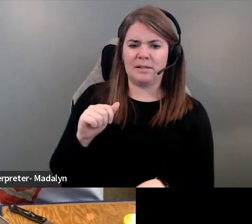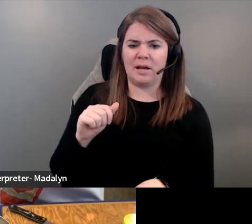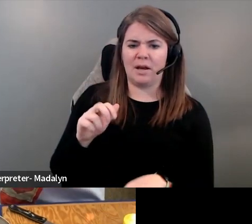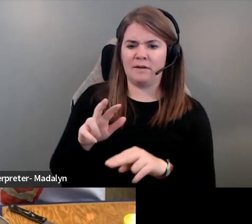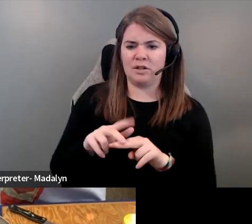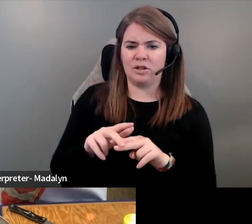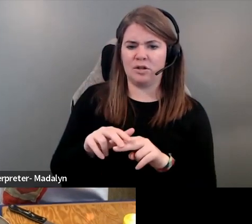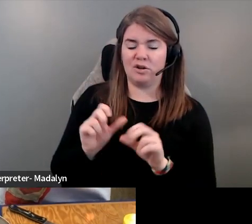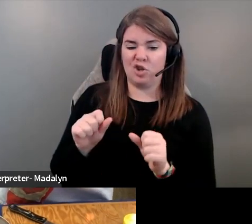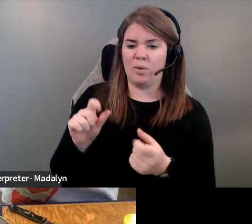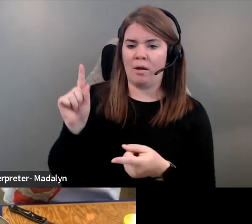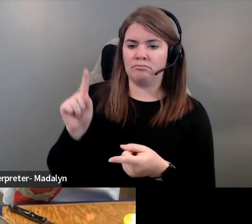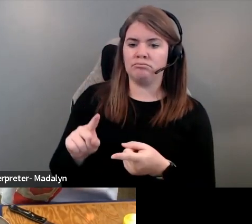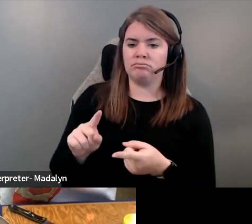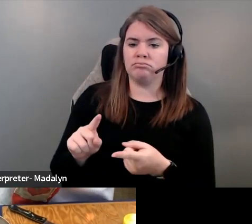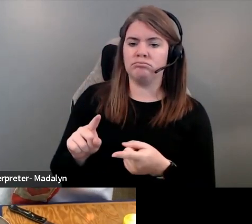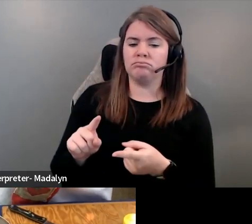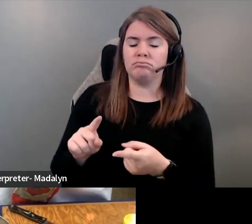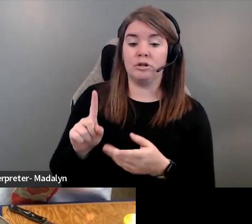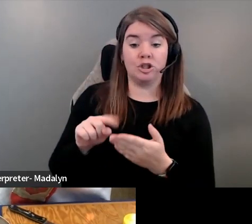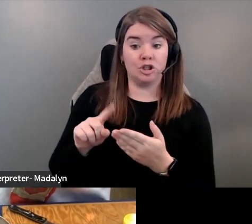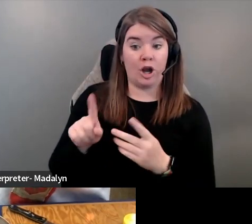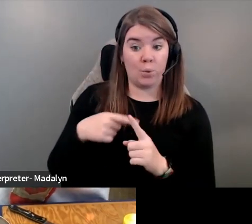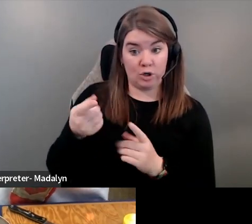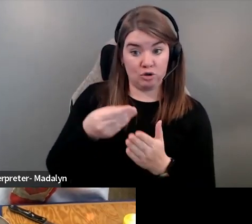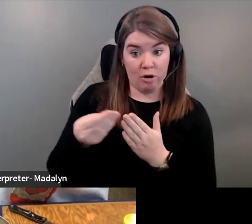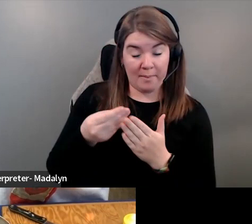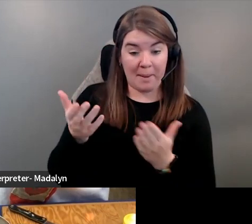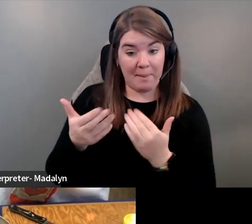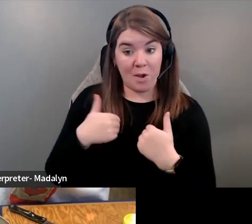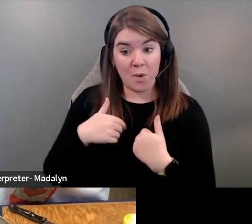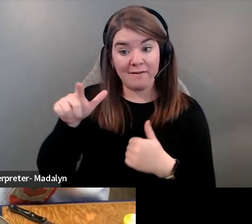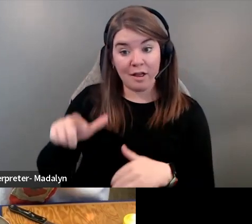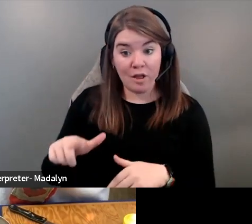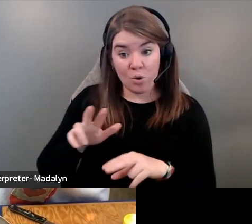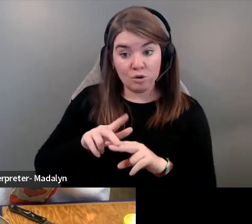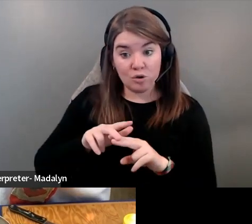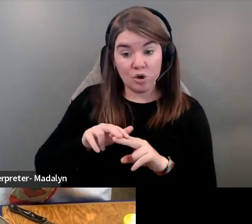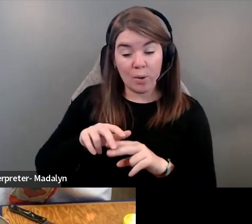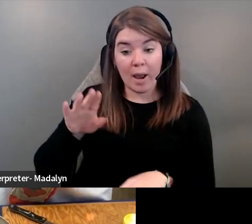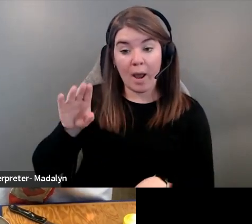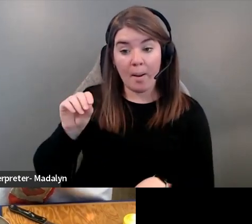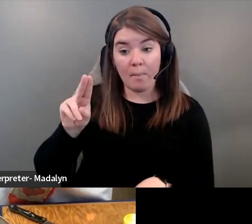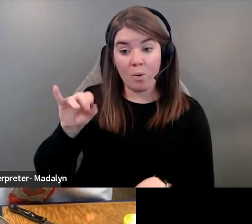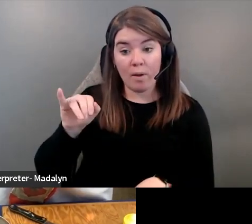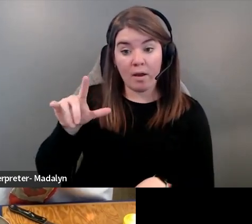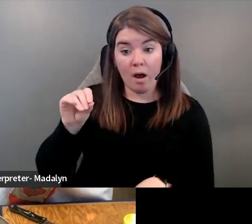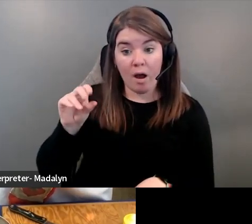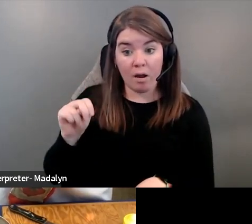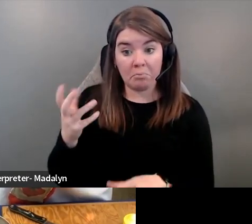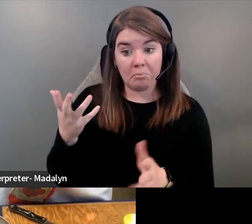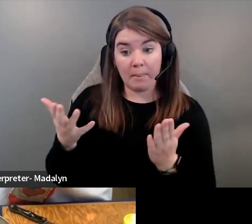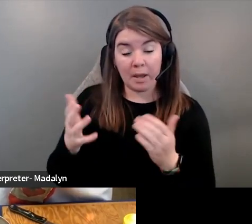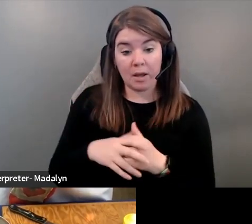You could cut back on that. Check when you're shopping. Maybe there's some low sodium bouillons you can buy. My favorite one